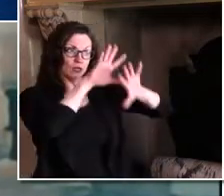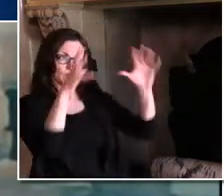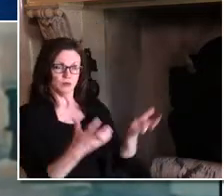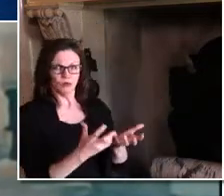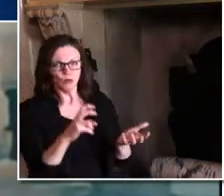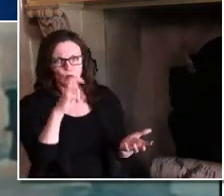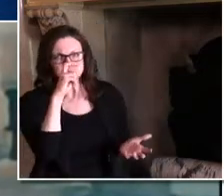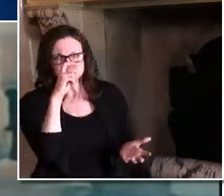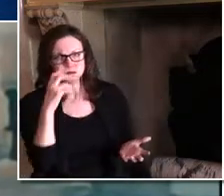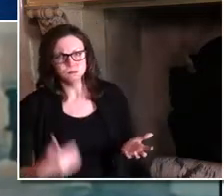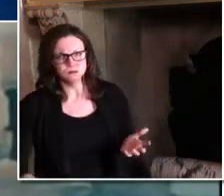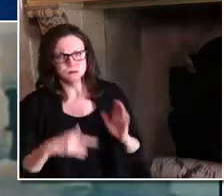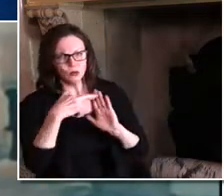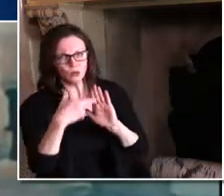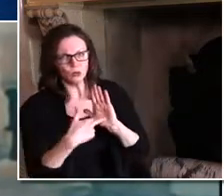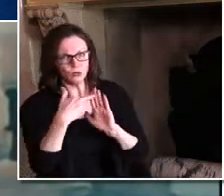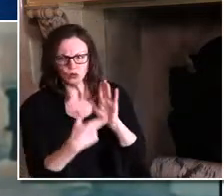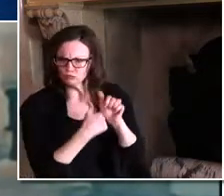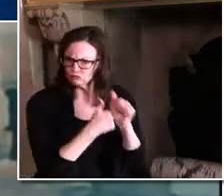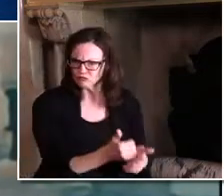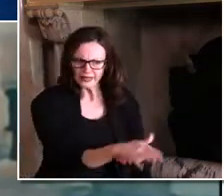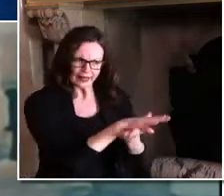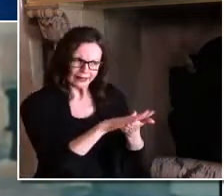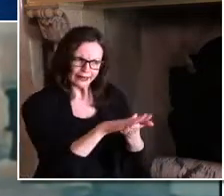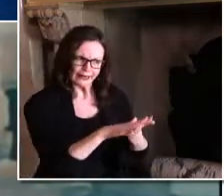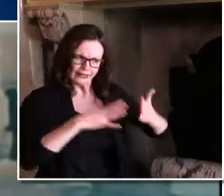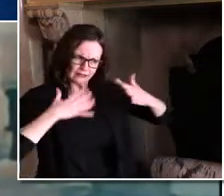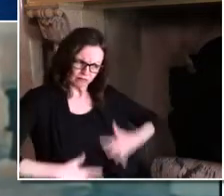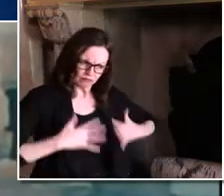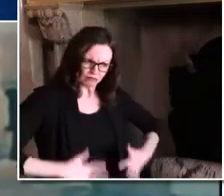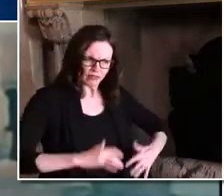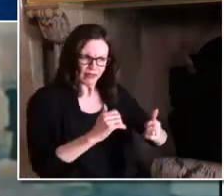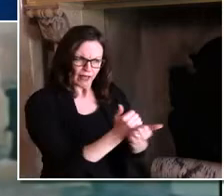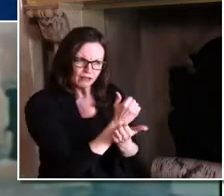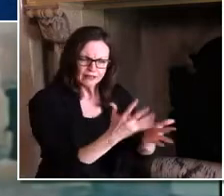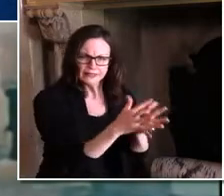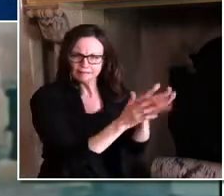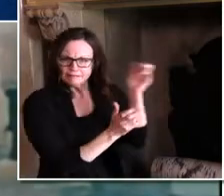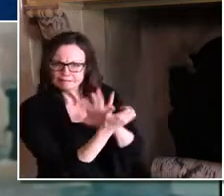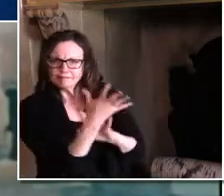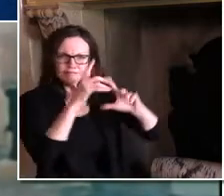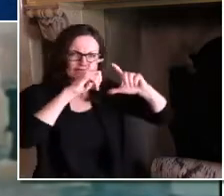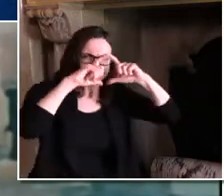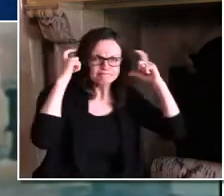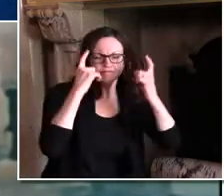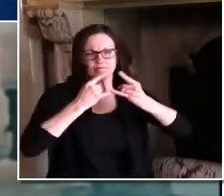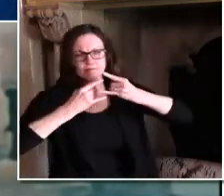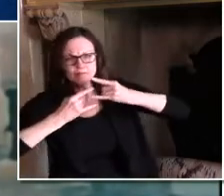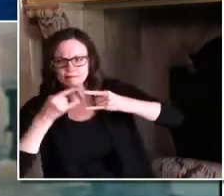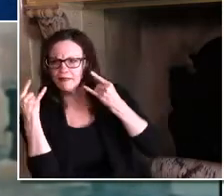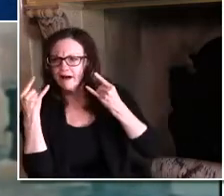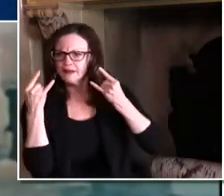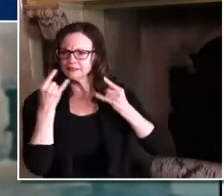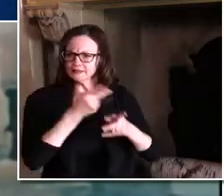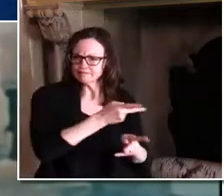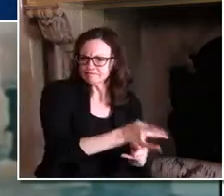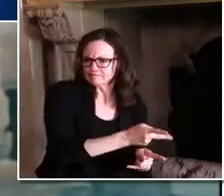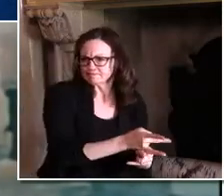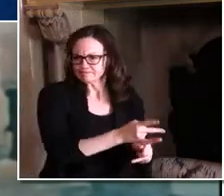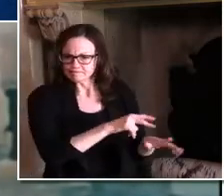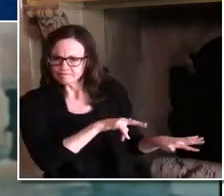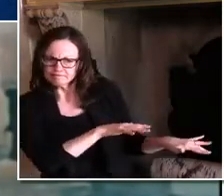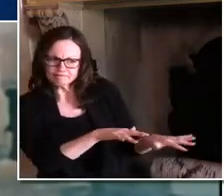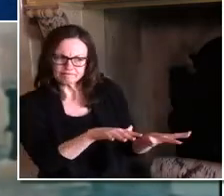incomplete if those precautions are only being honored in the hospital. They need to continue beyond the